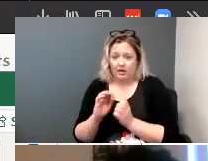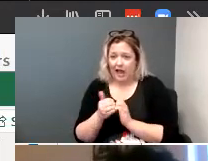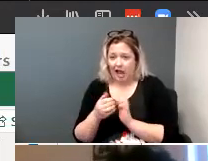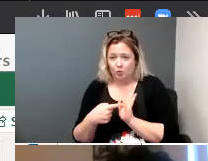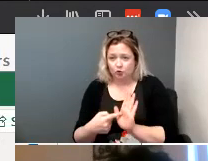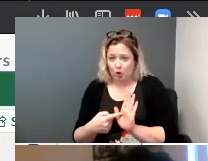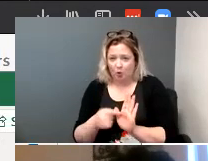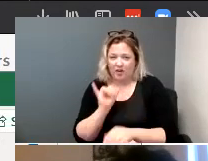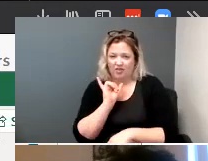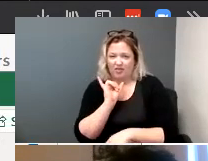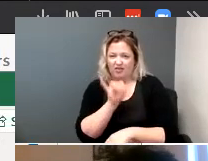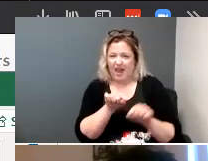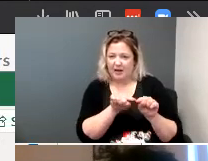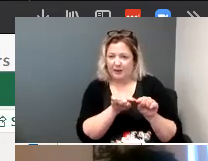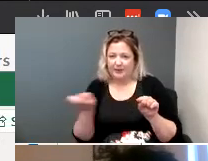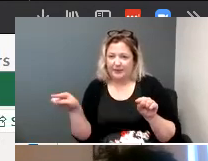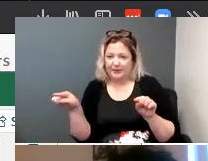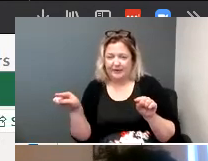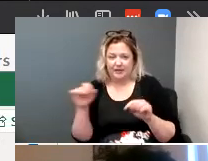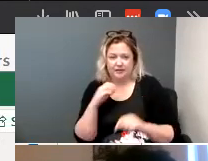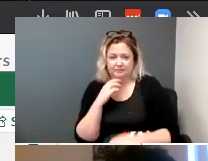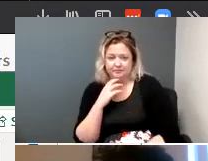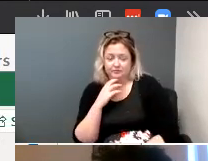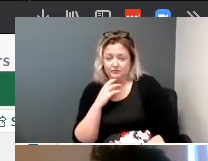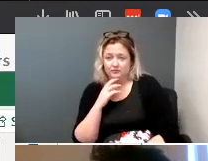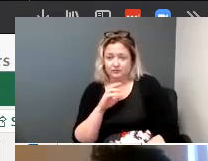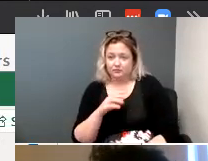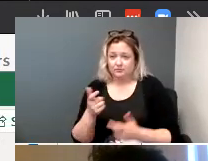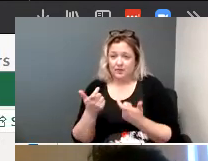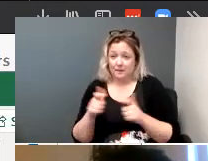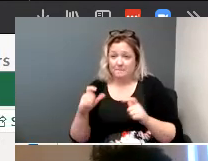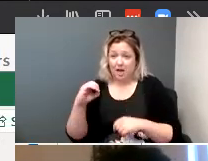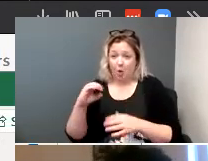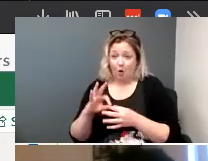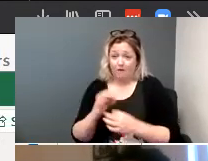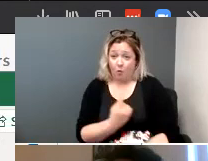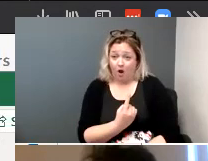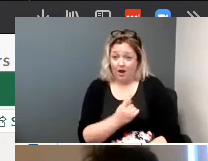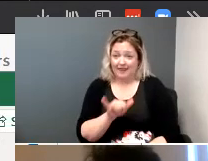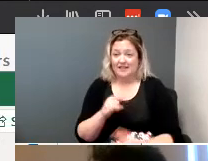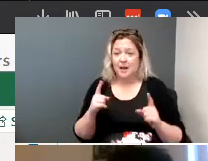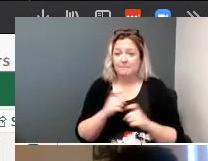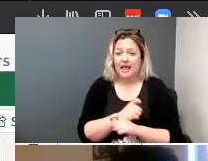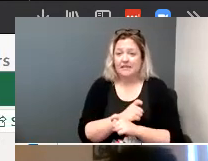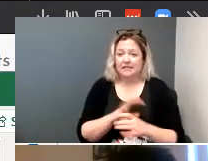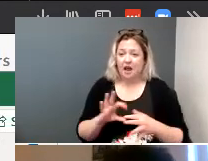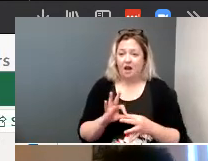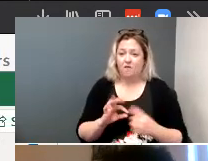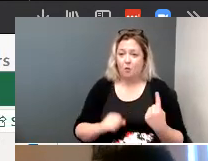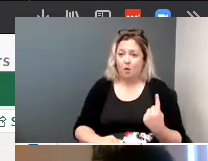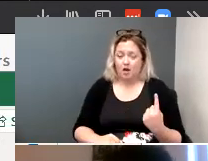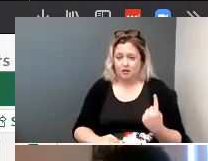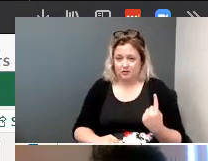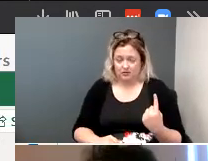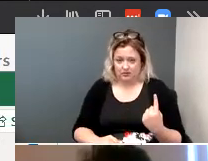formulation, where 1 is the least amount of complexity, where big O of 1 or the complexity of 1 means it's a constant